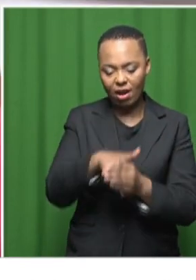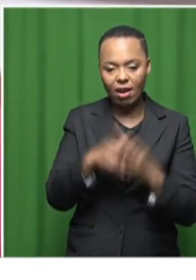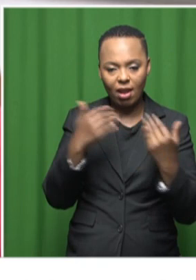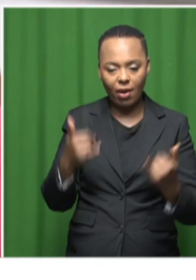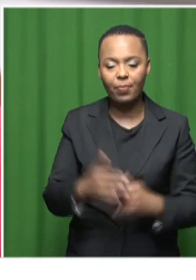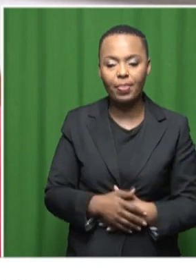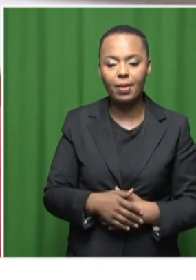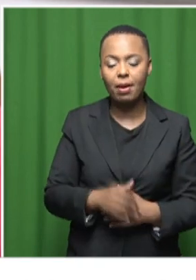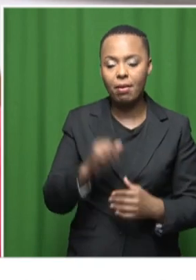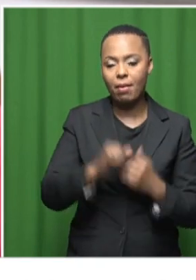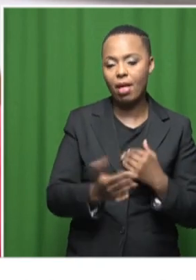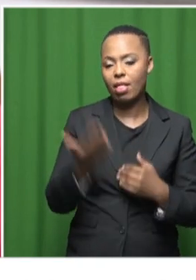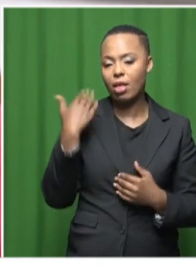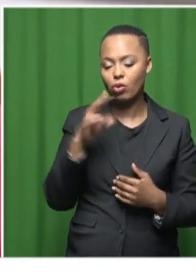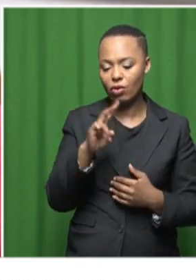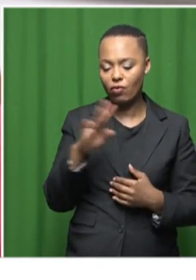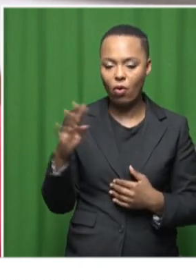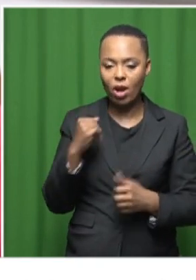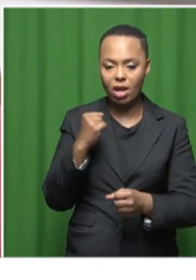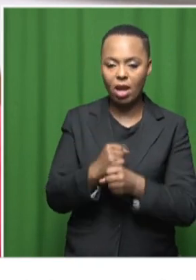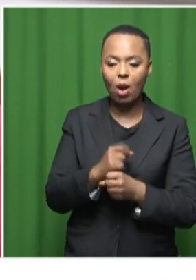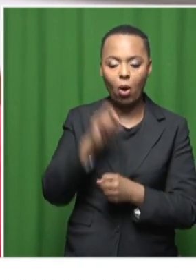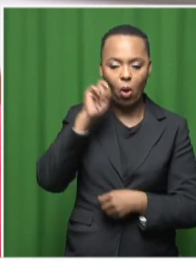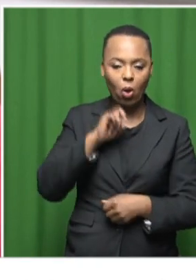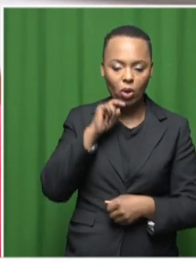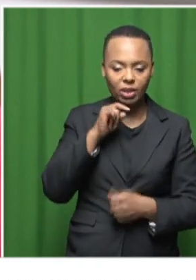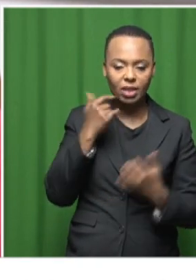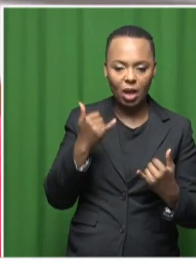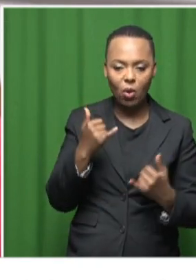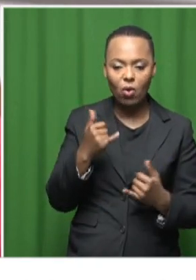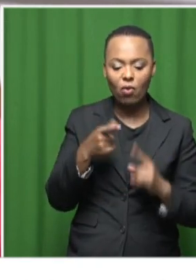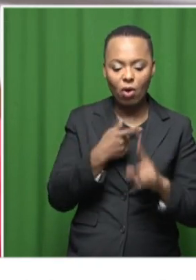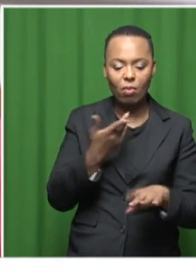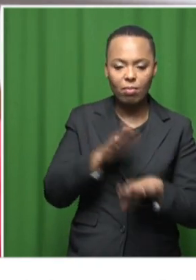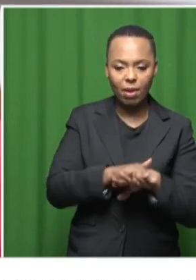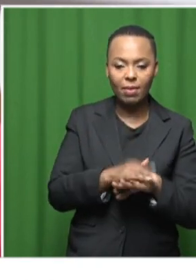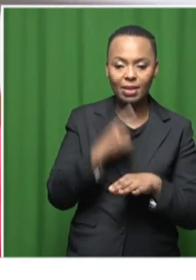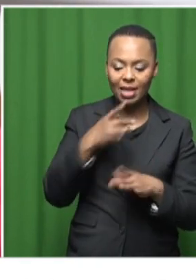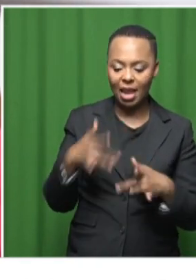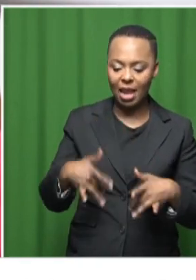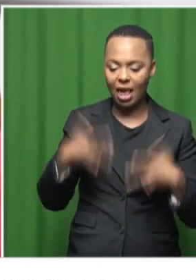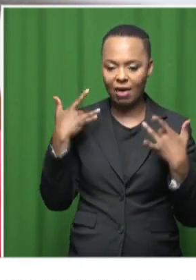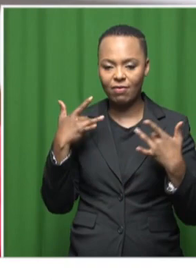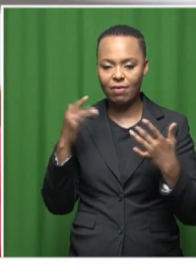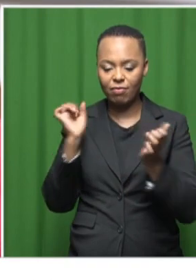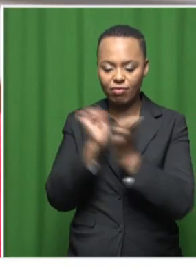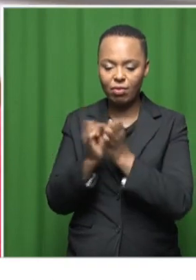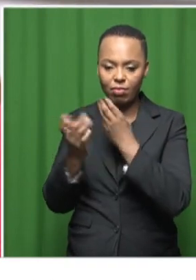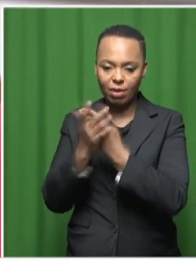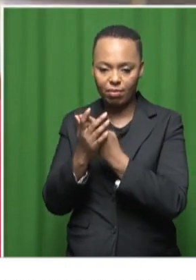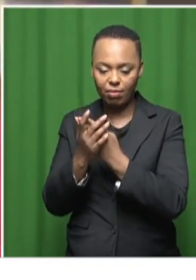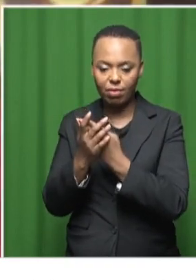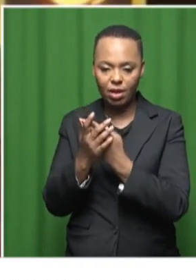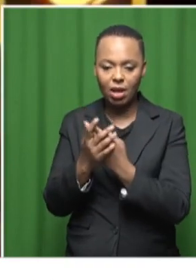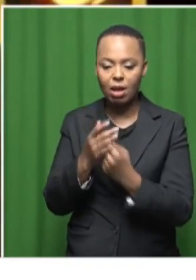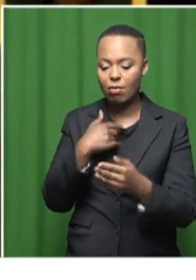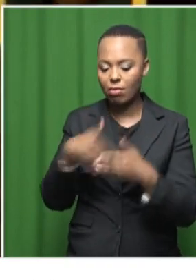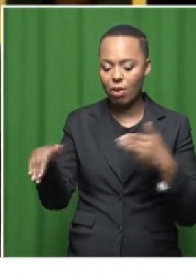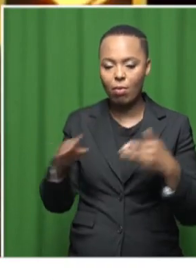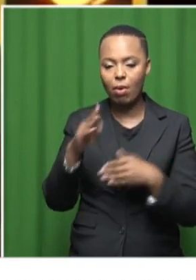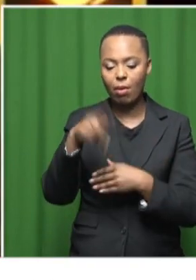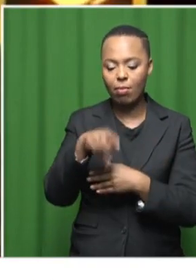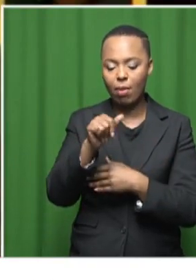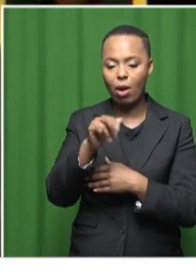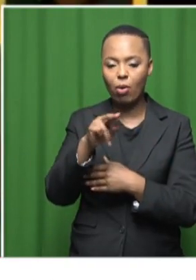to spare the 24-year-old from the death penalty, instead choosing life in prison without the possibility of parole for one of